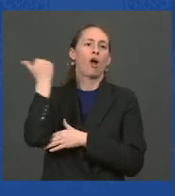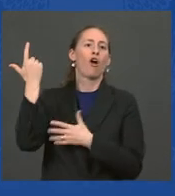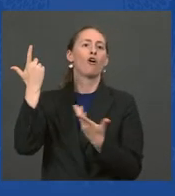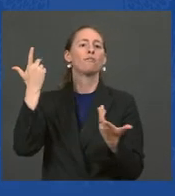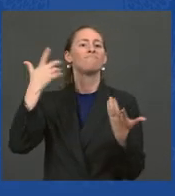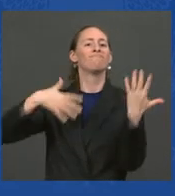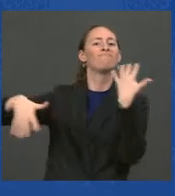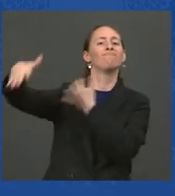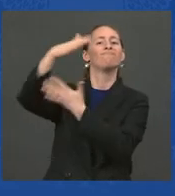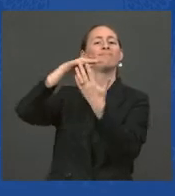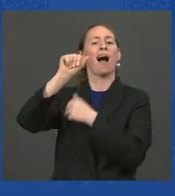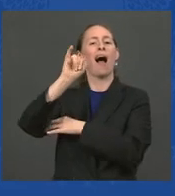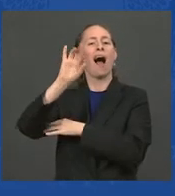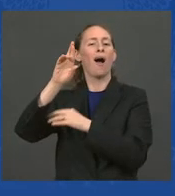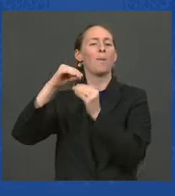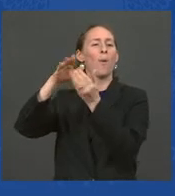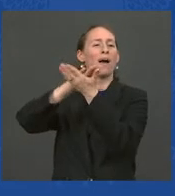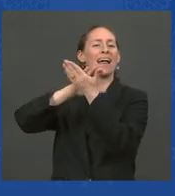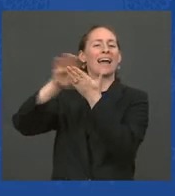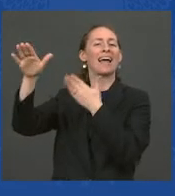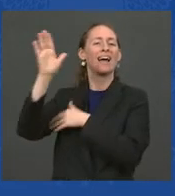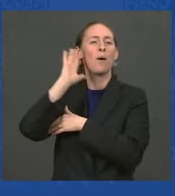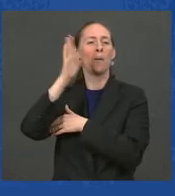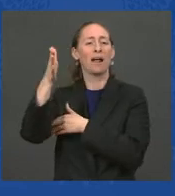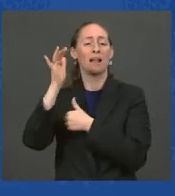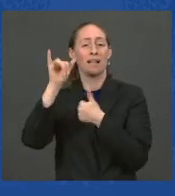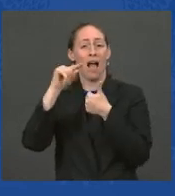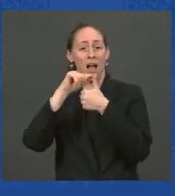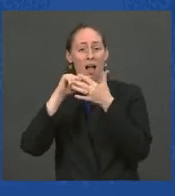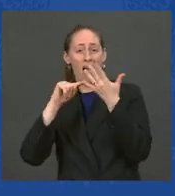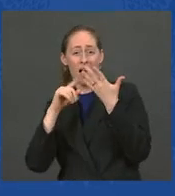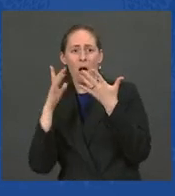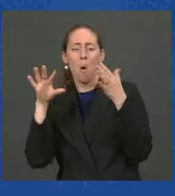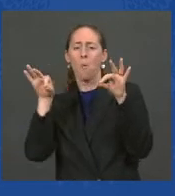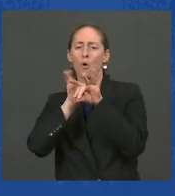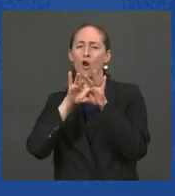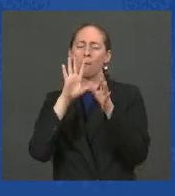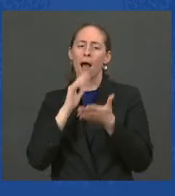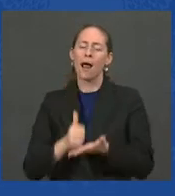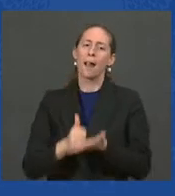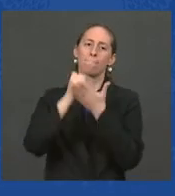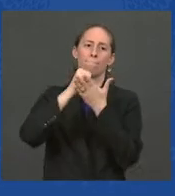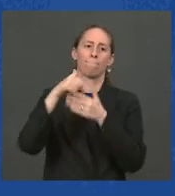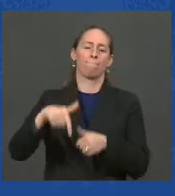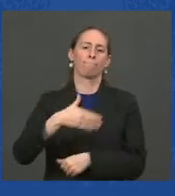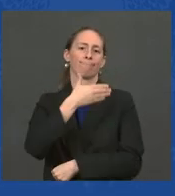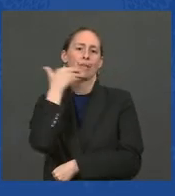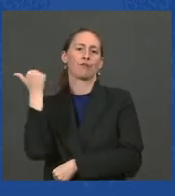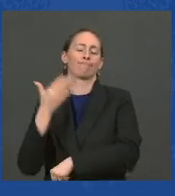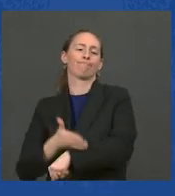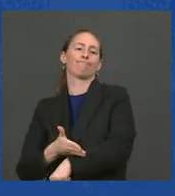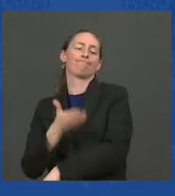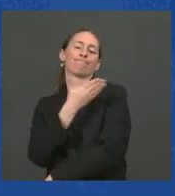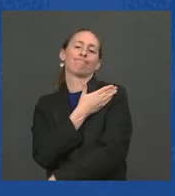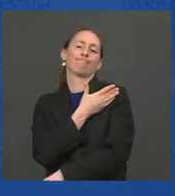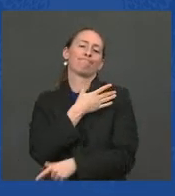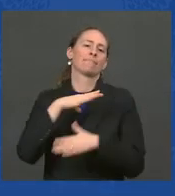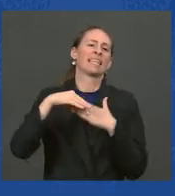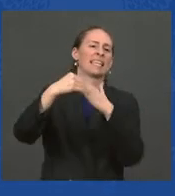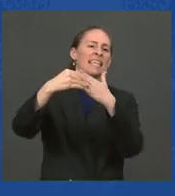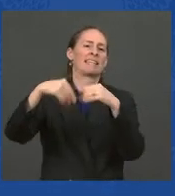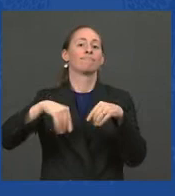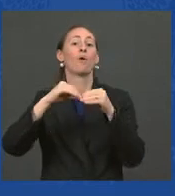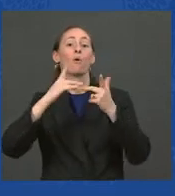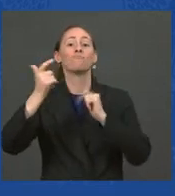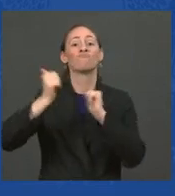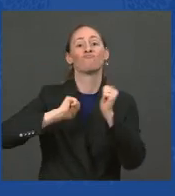of investments that will get America back in the game and give our workers a chance, a fighting chance. Economists left,